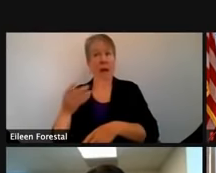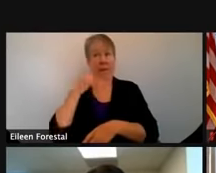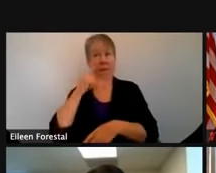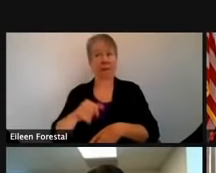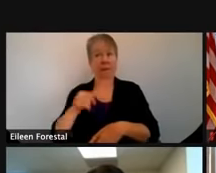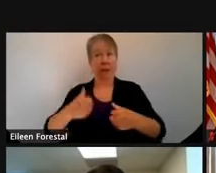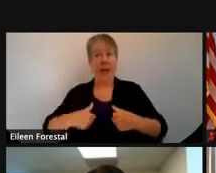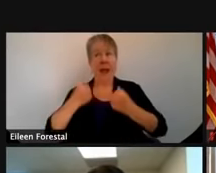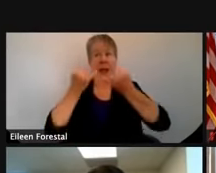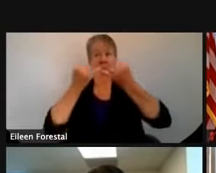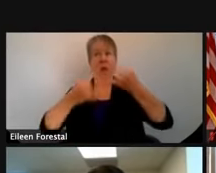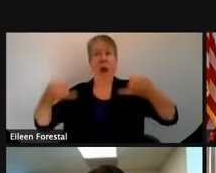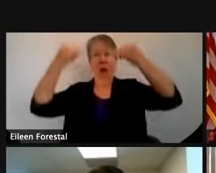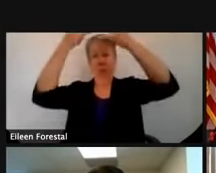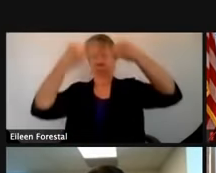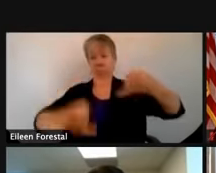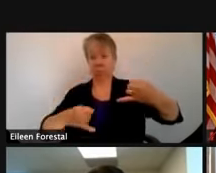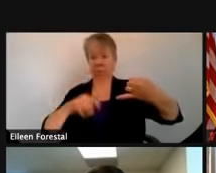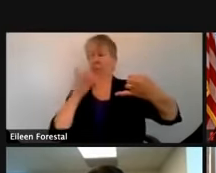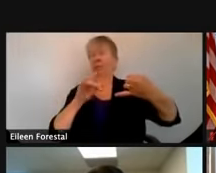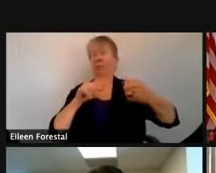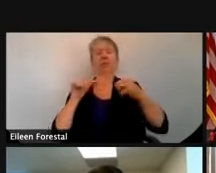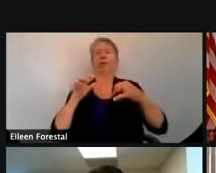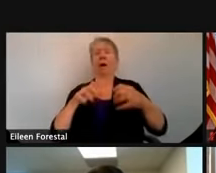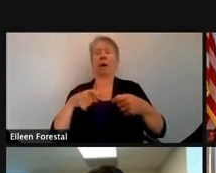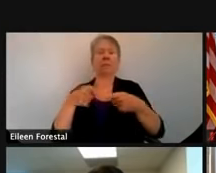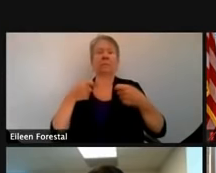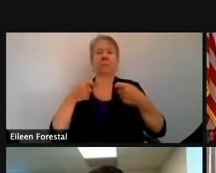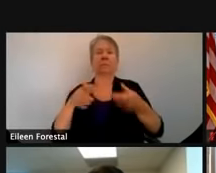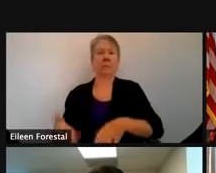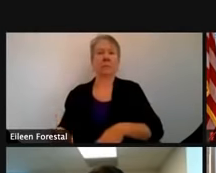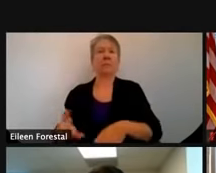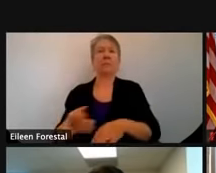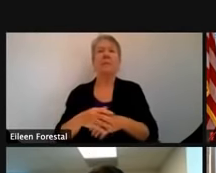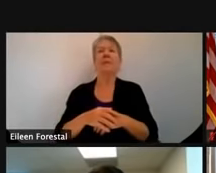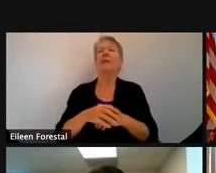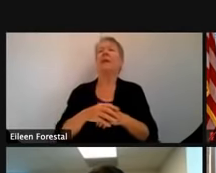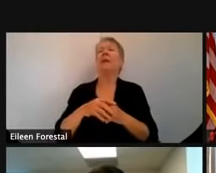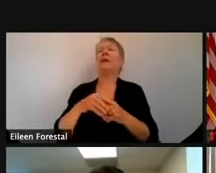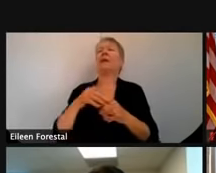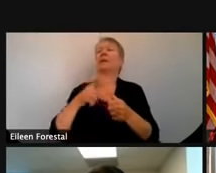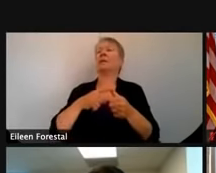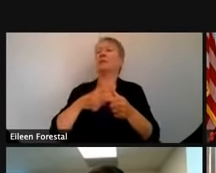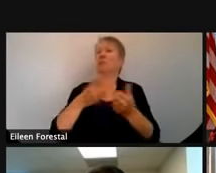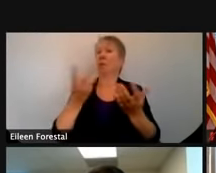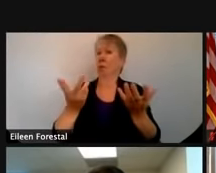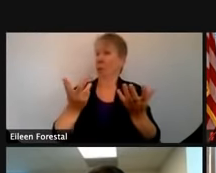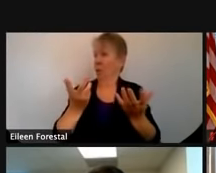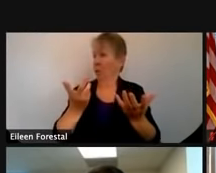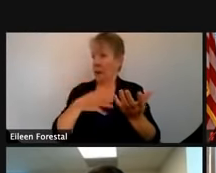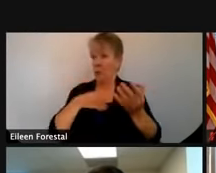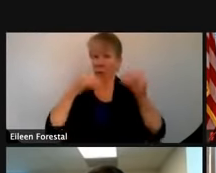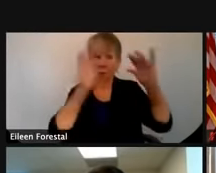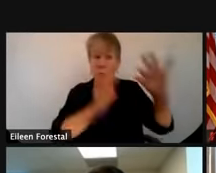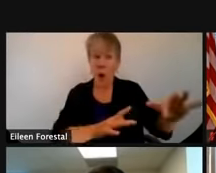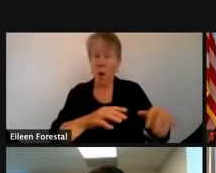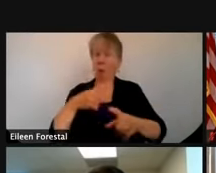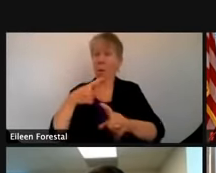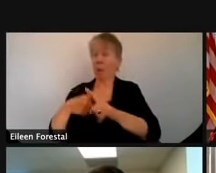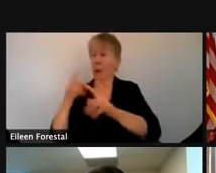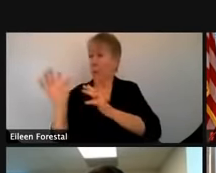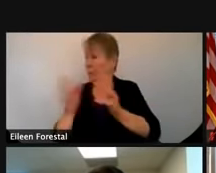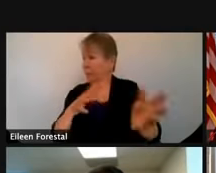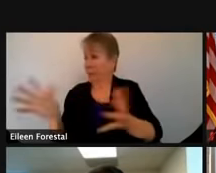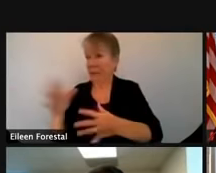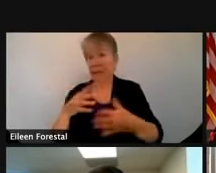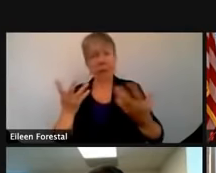common factor was high wind. And a shout out once again to Director Ambrose and his colleagues. You know, Newark of